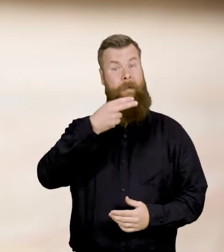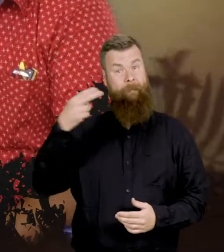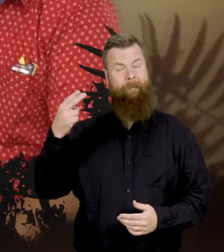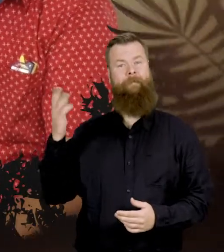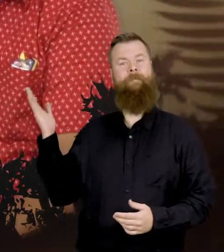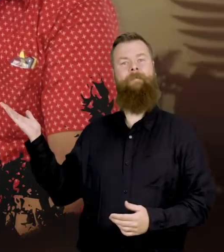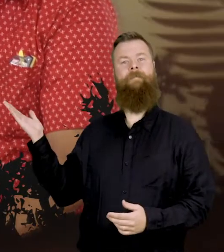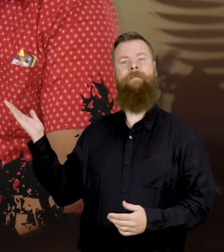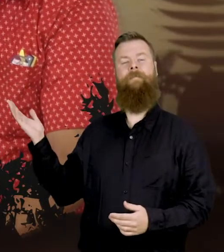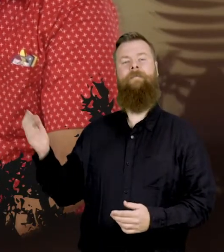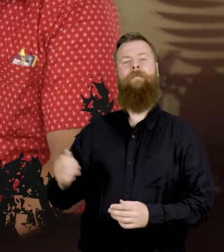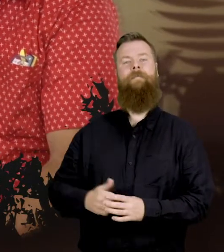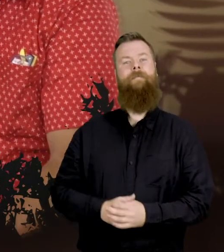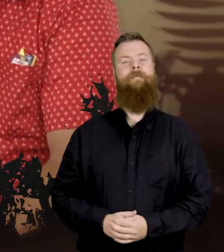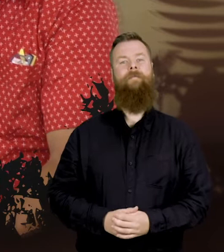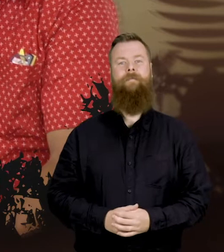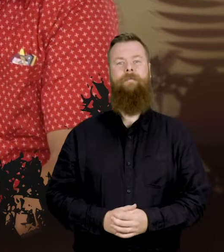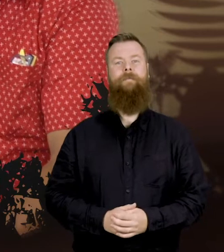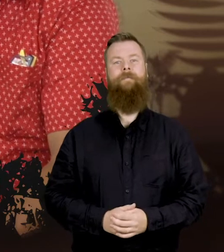My name is Mauricio.